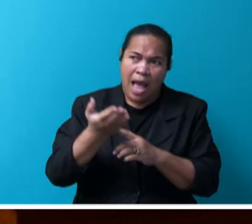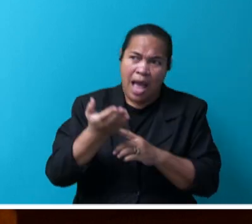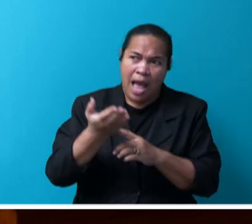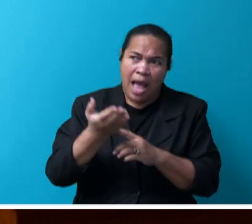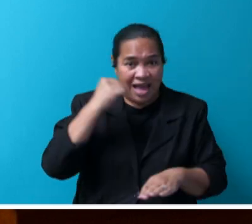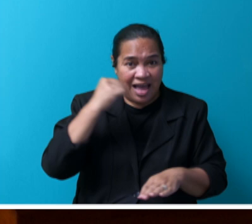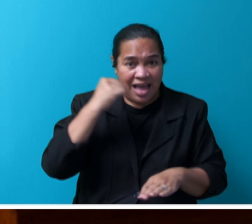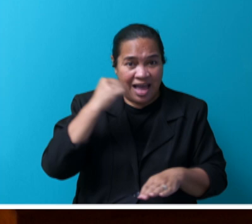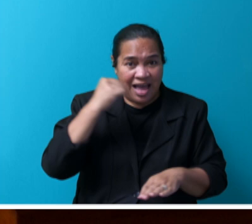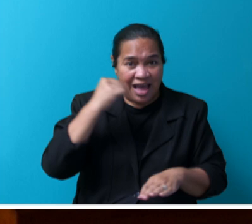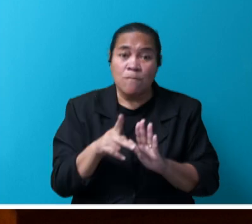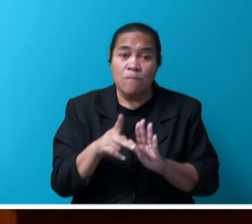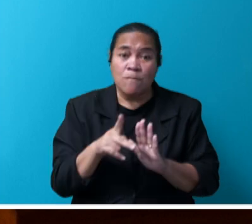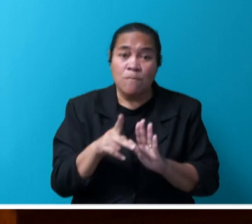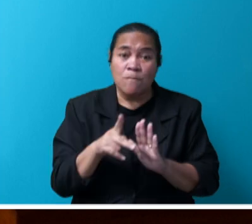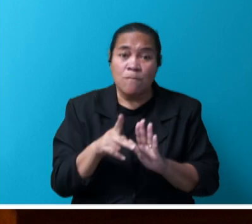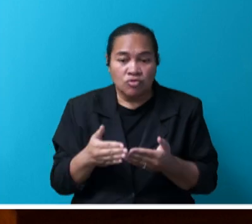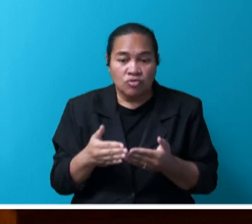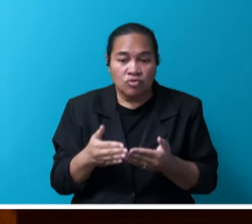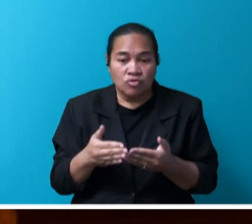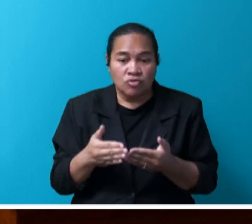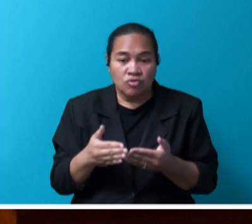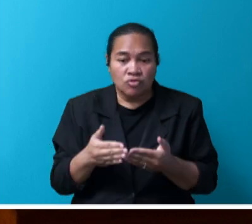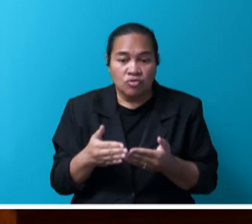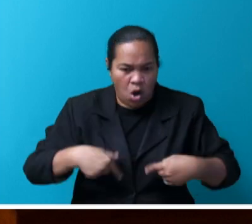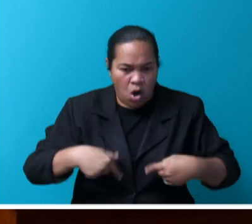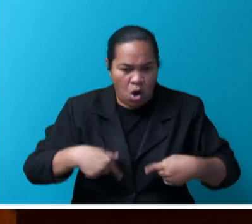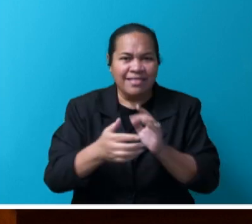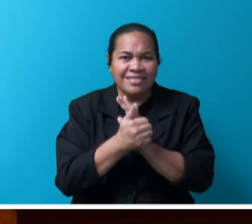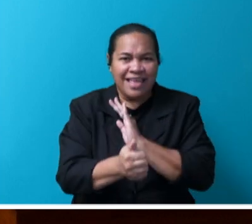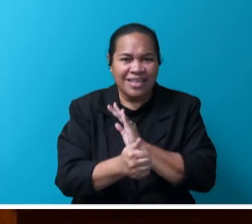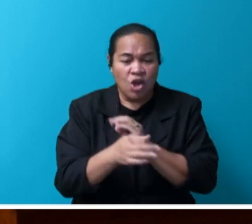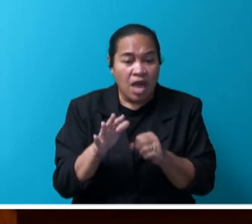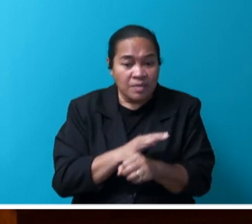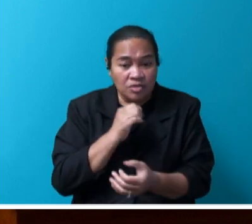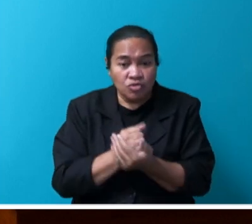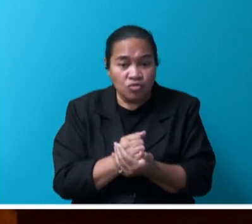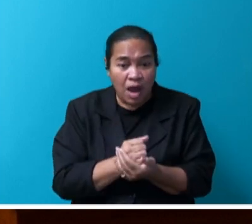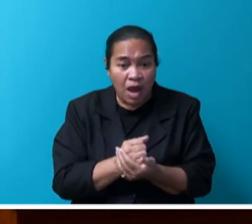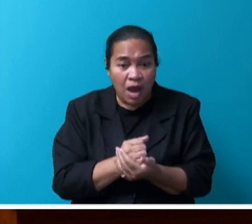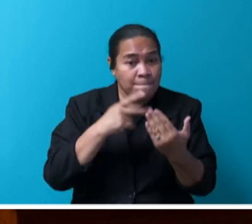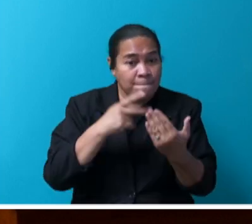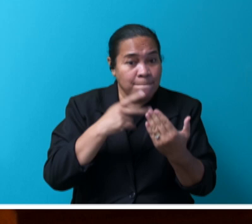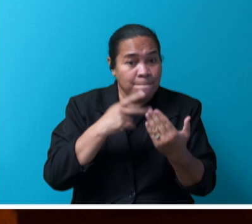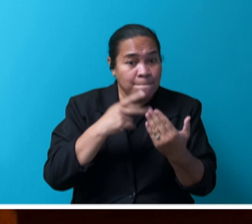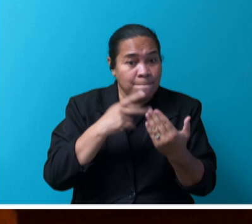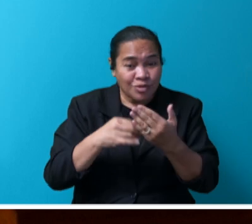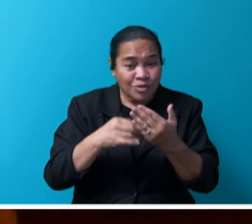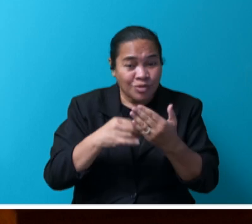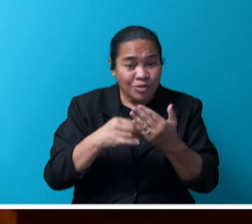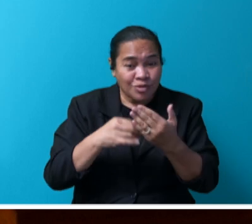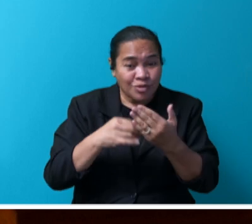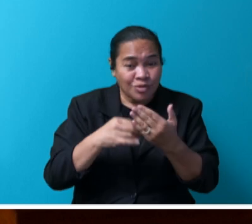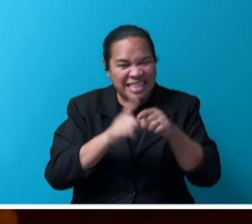broadcasters were invited to submit proposals that would entertain, inform, and educate the public with